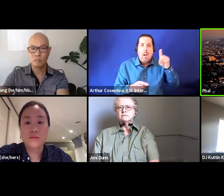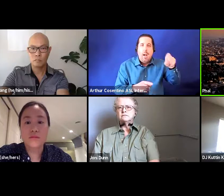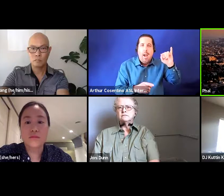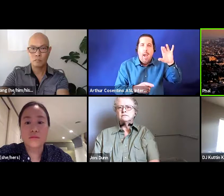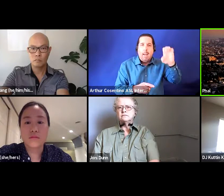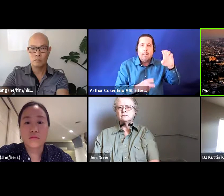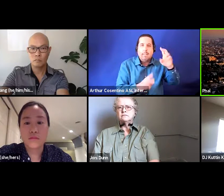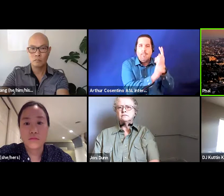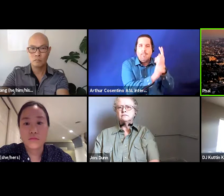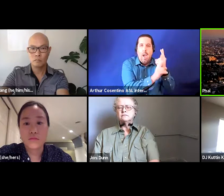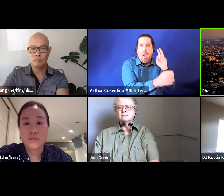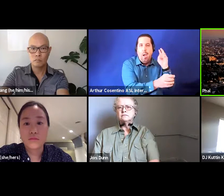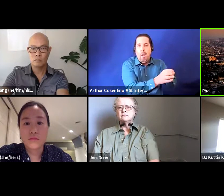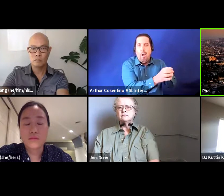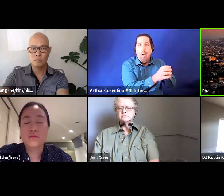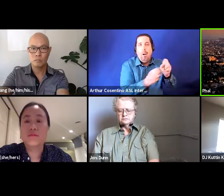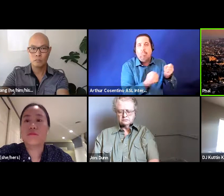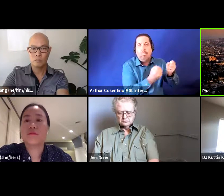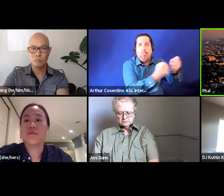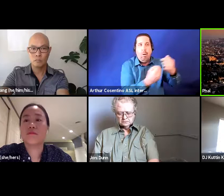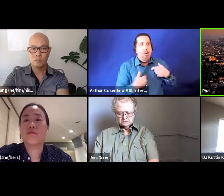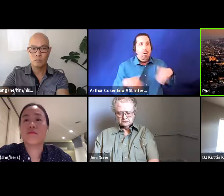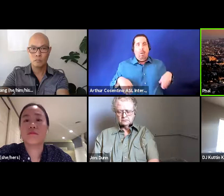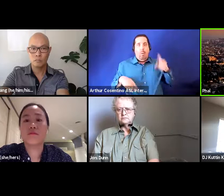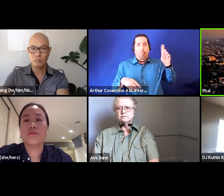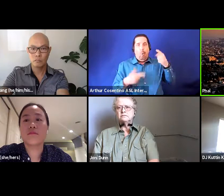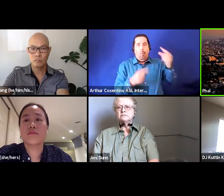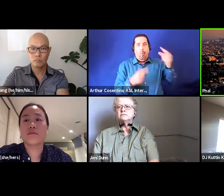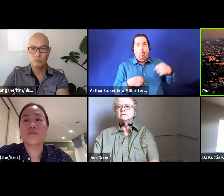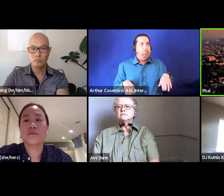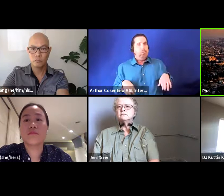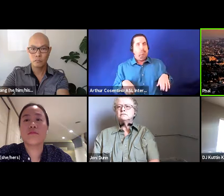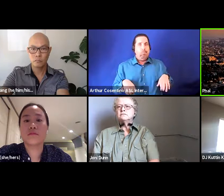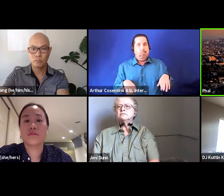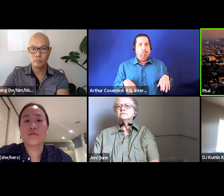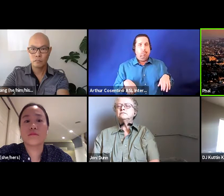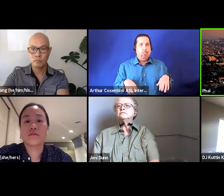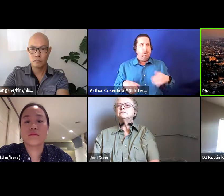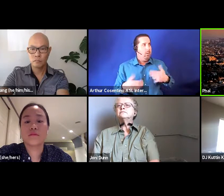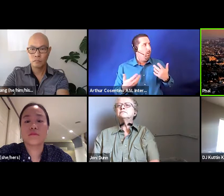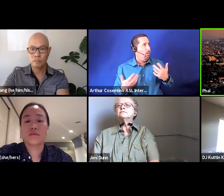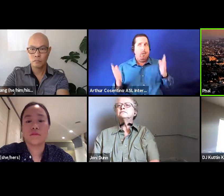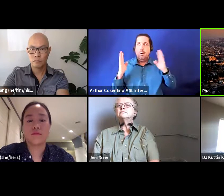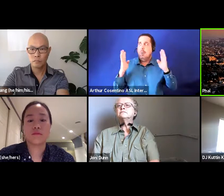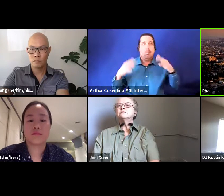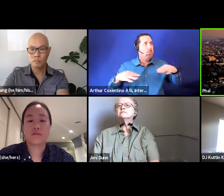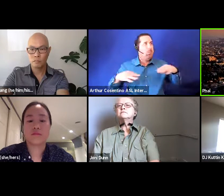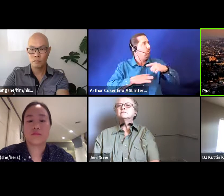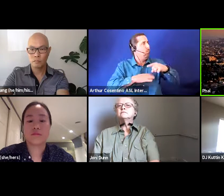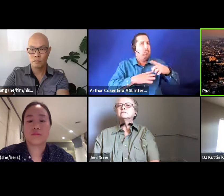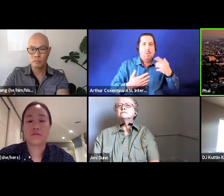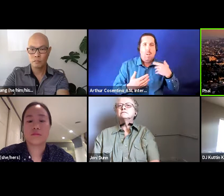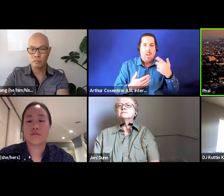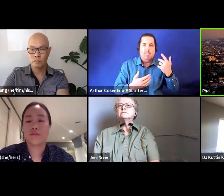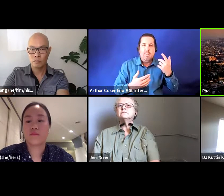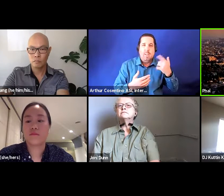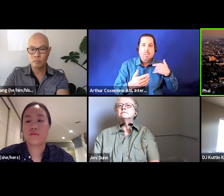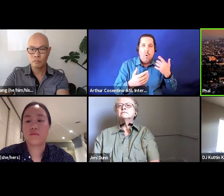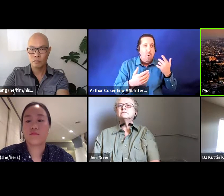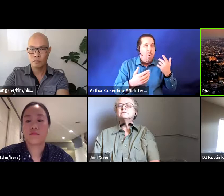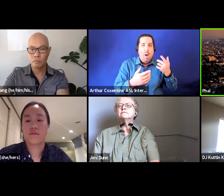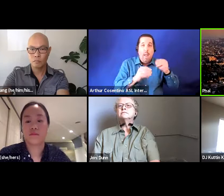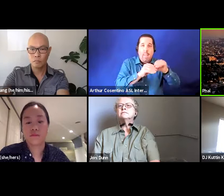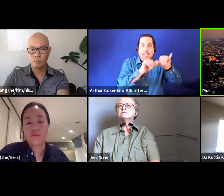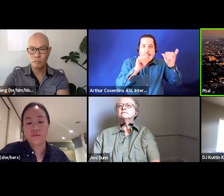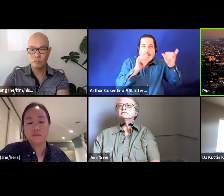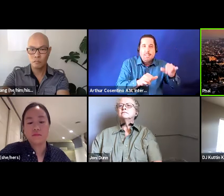and taken off to who knows where, right? And then from there, longer journey behind all of that. But I ended up getting caught up in the system, went all over the